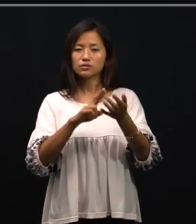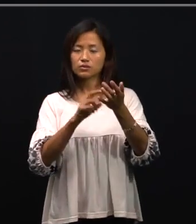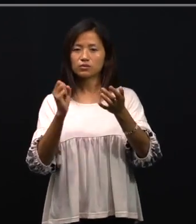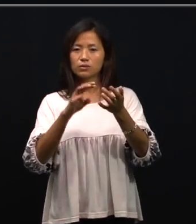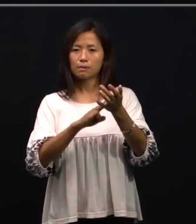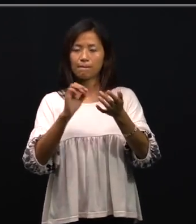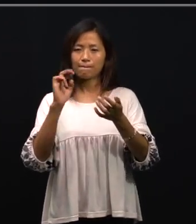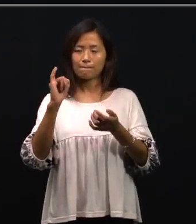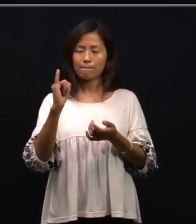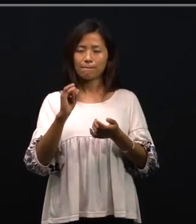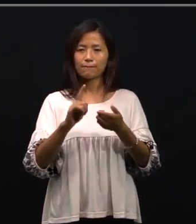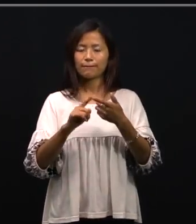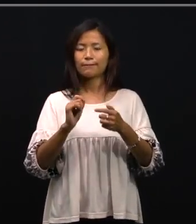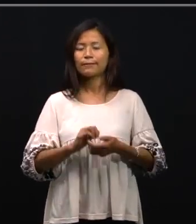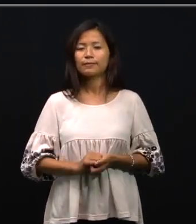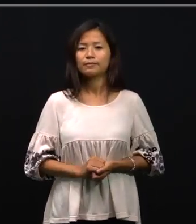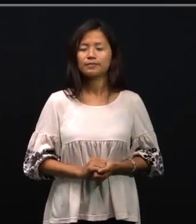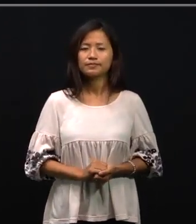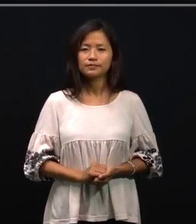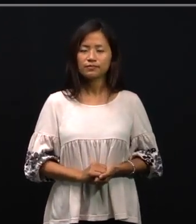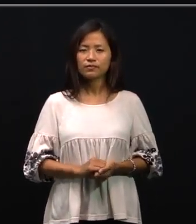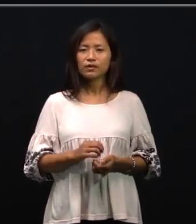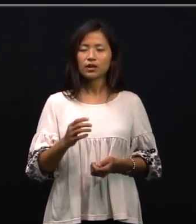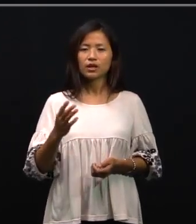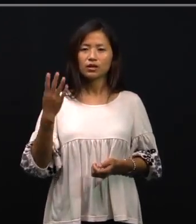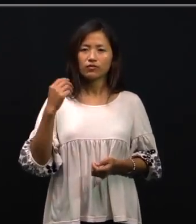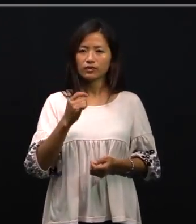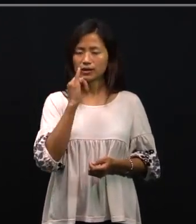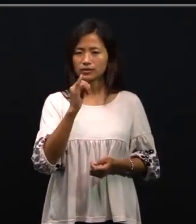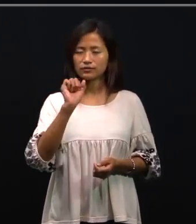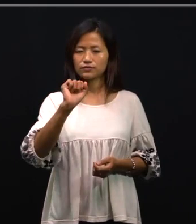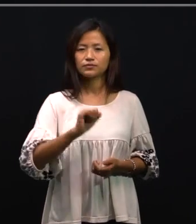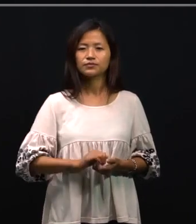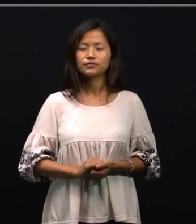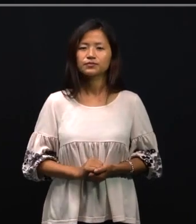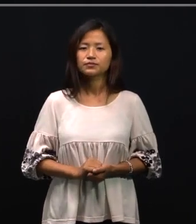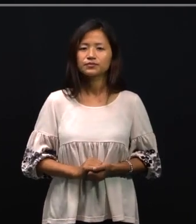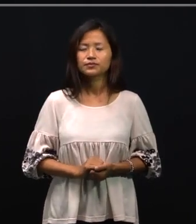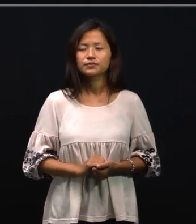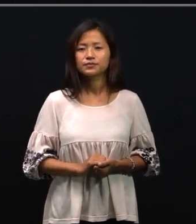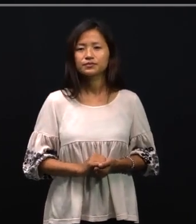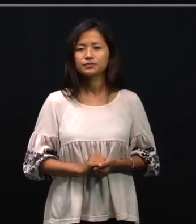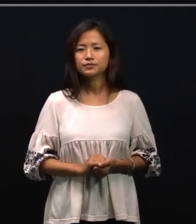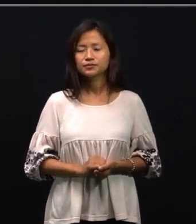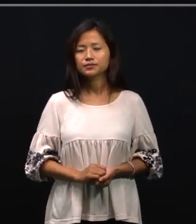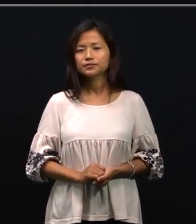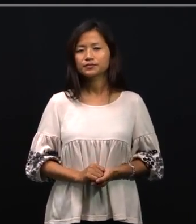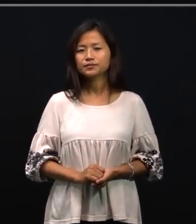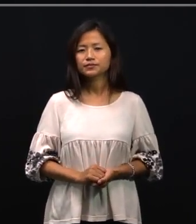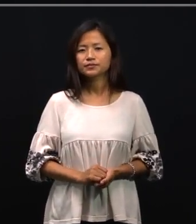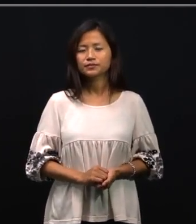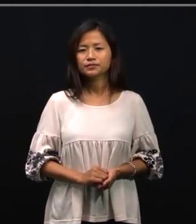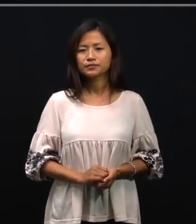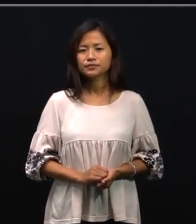taxonomy. So the branch of biology which deals with nomenclature, which deals with identification, which deals with classification of living organisms is known